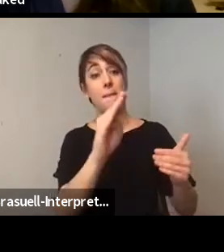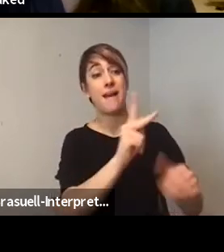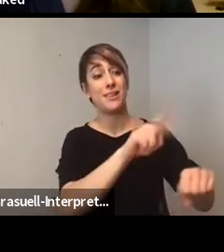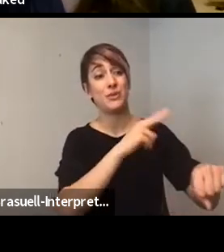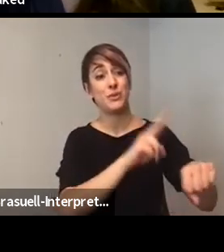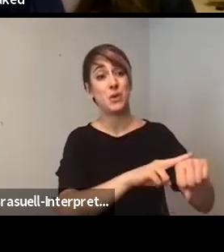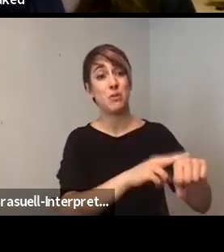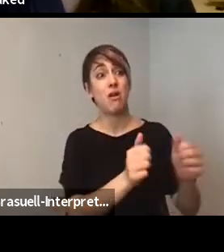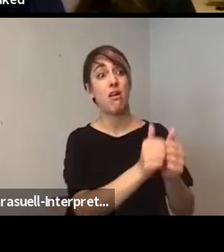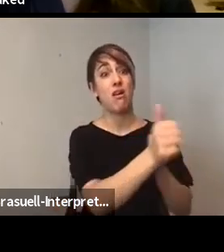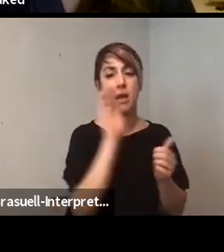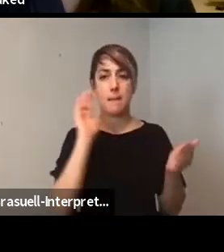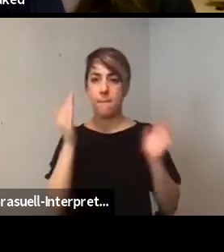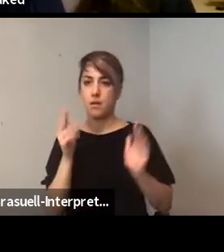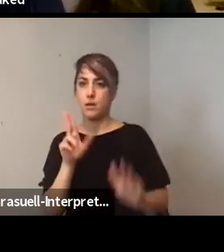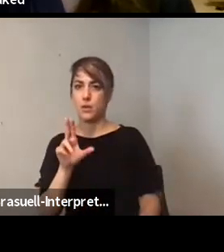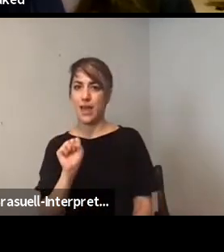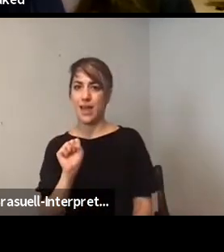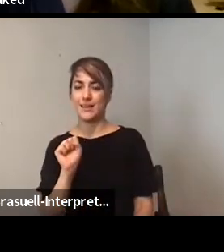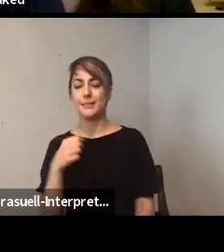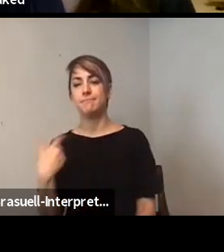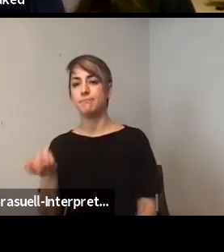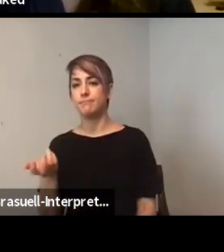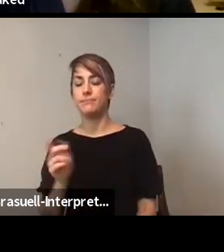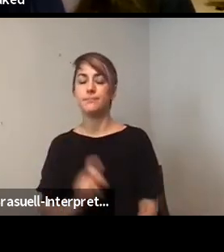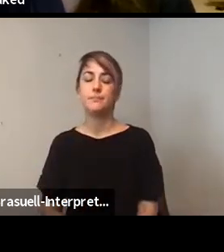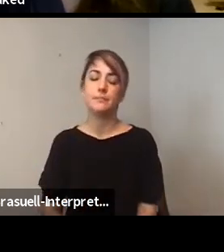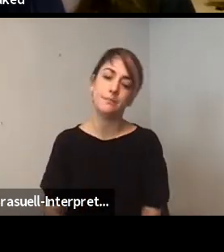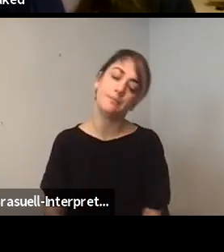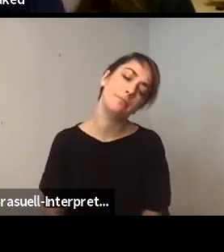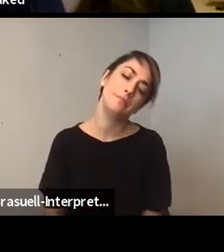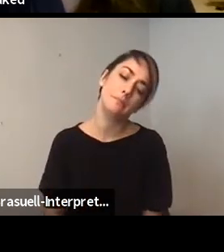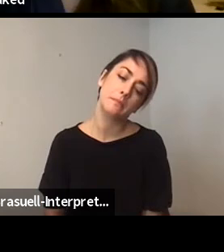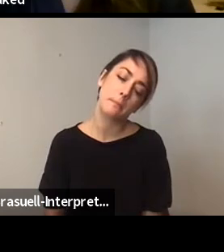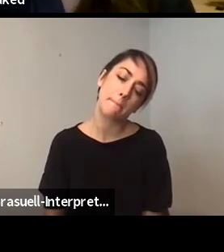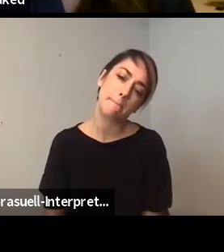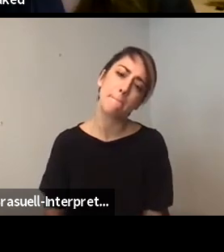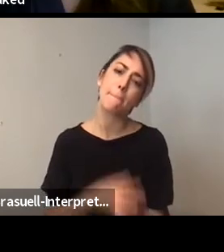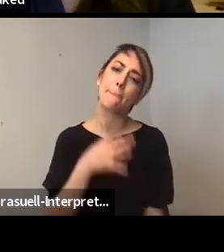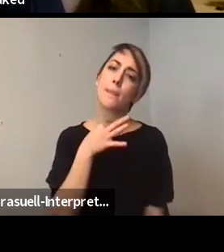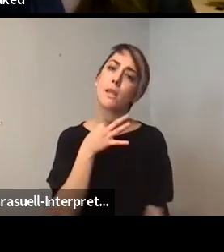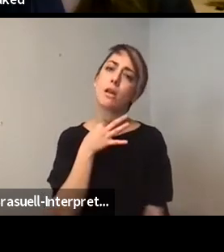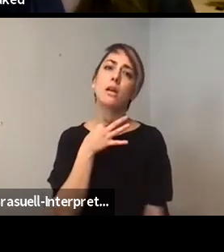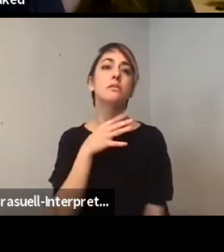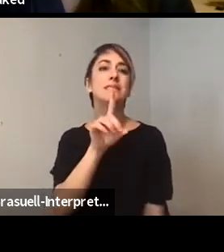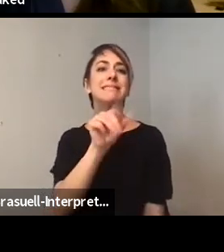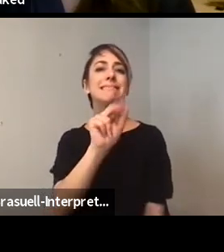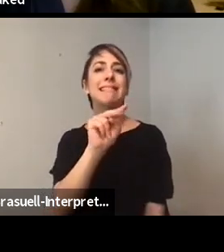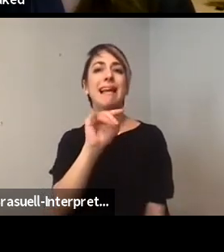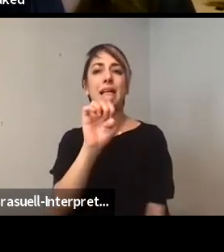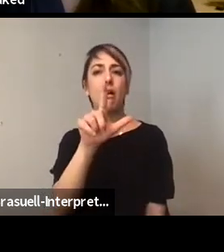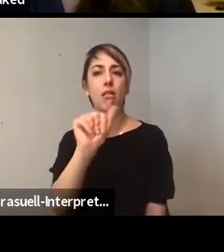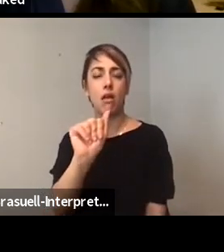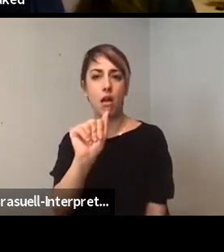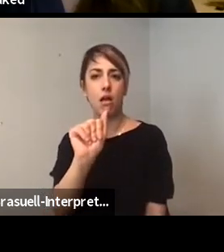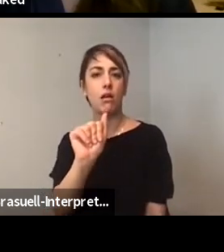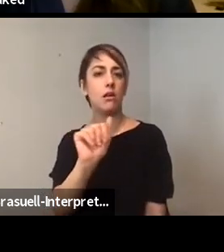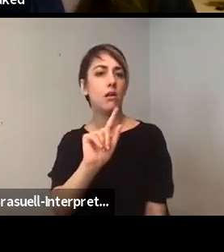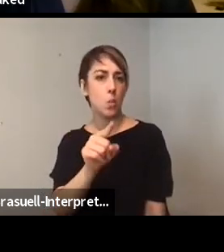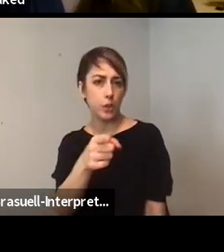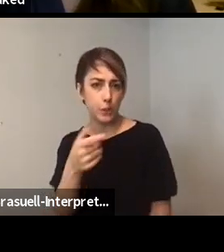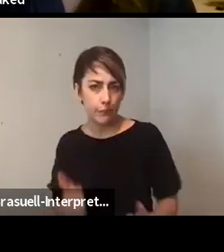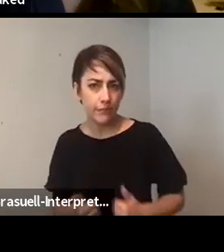into the theatres. How about in where you are, Daniela? Have you had any specific advice about